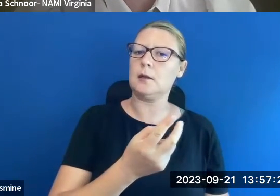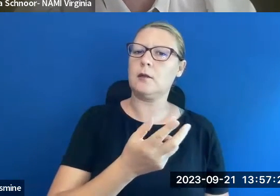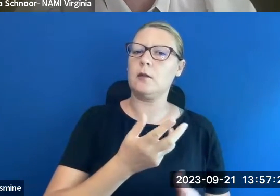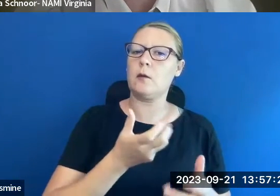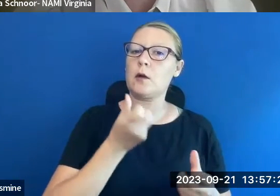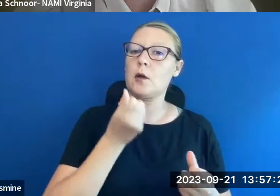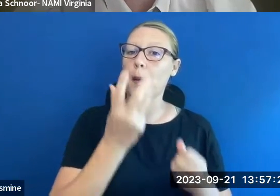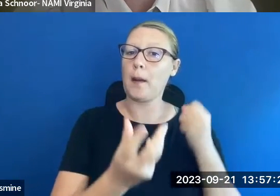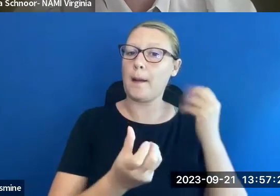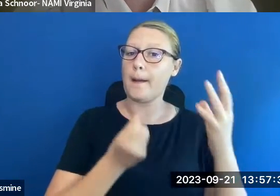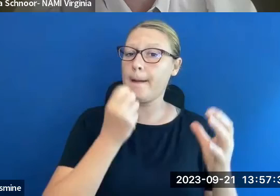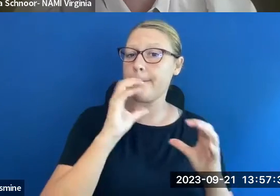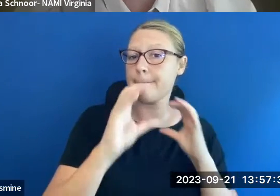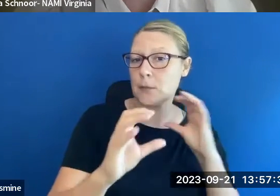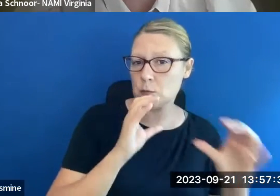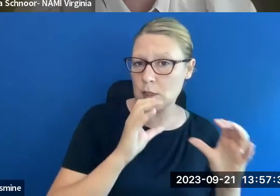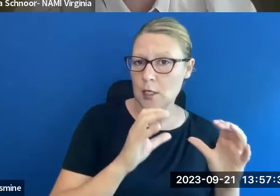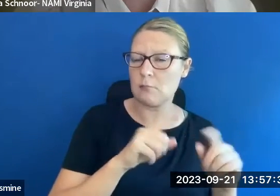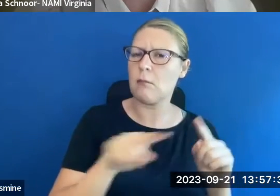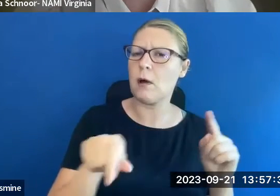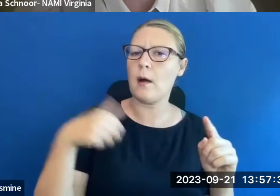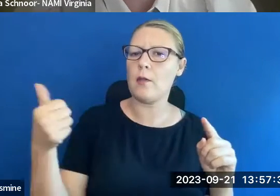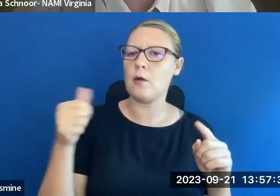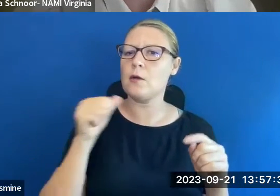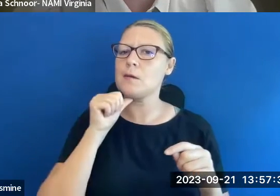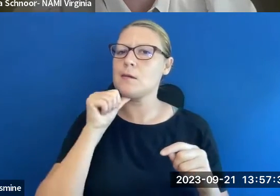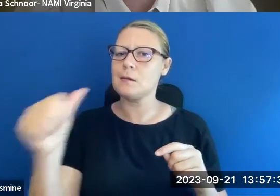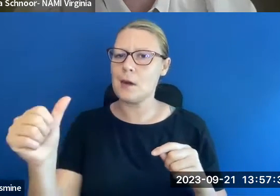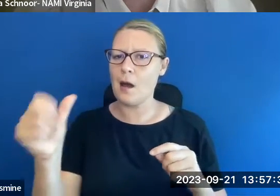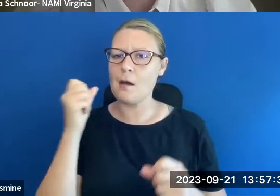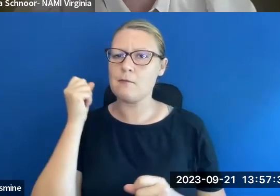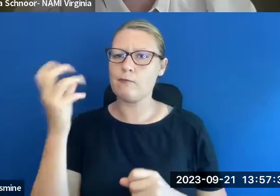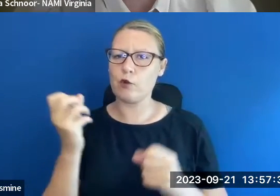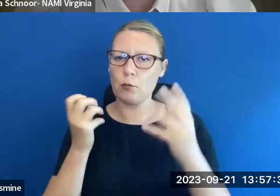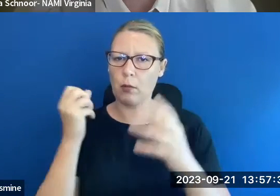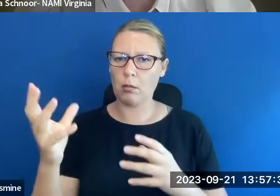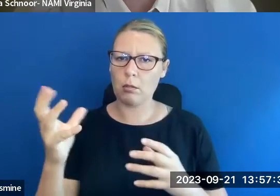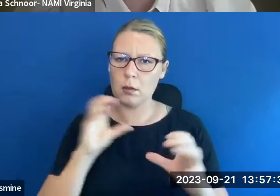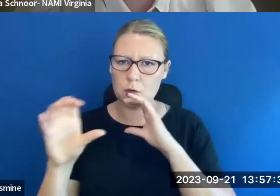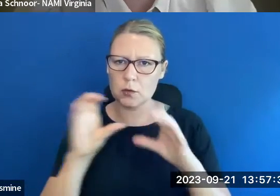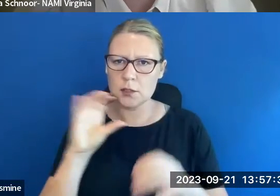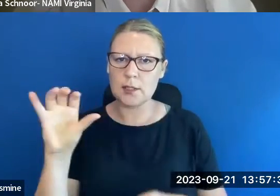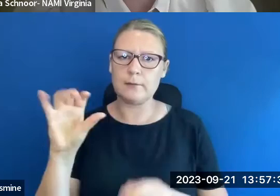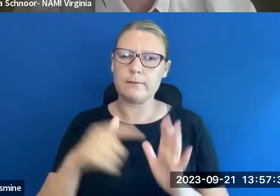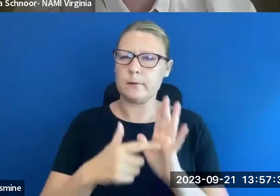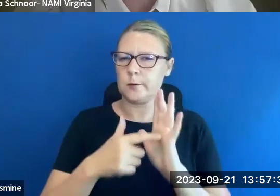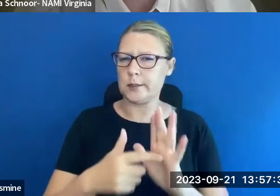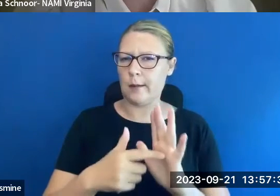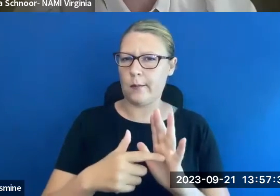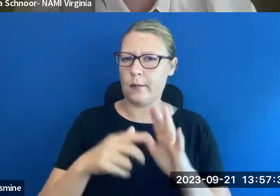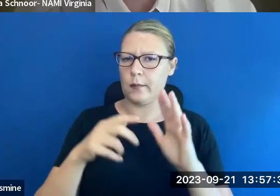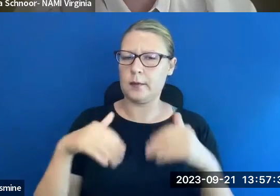nonverbal communication. So if they're staying in their room, they're keeping things in a very dark